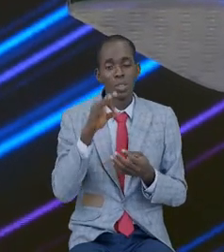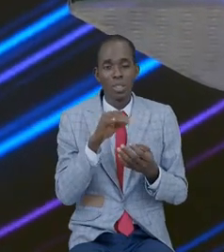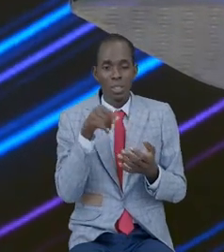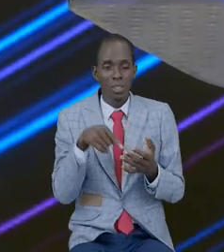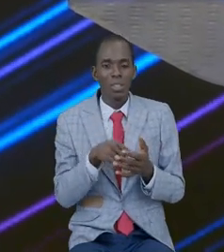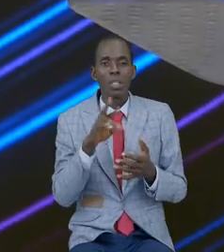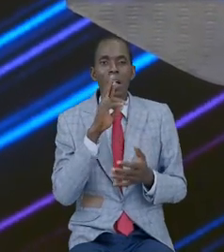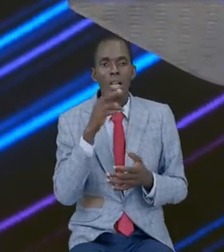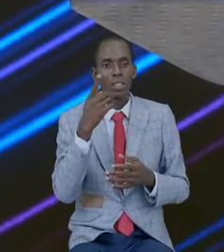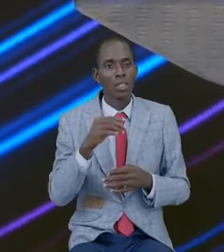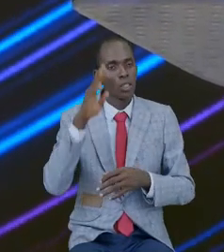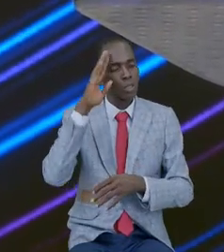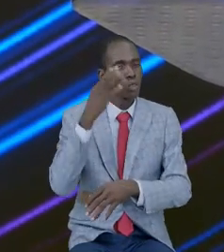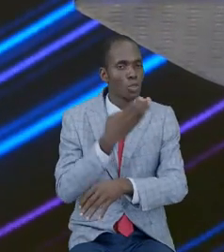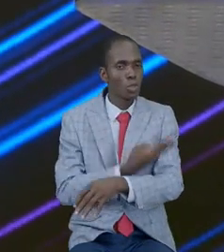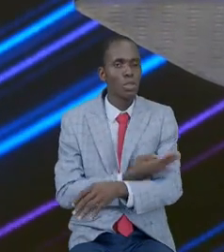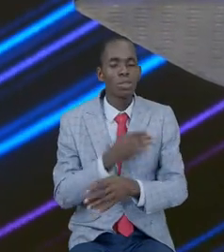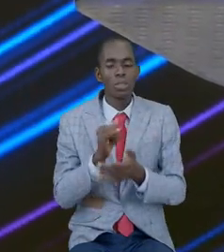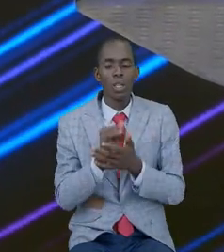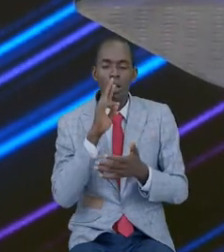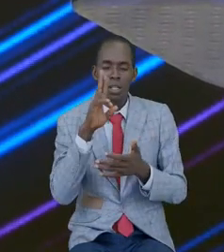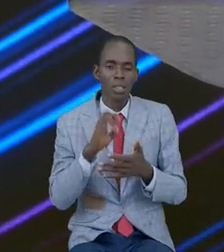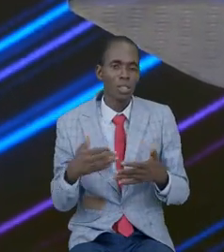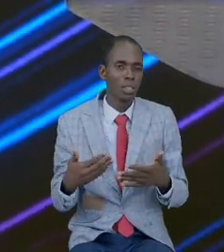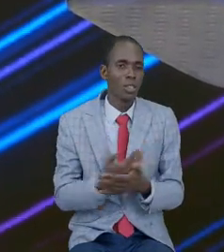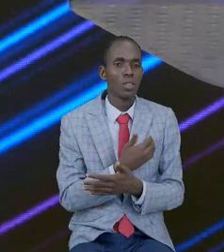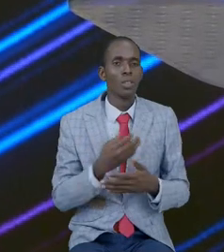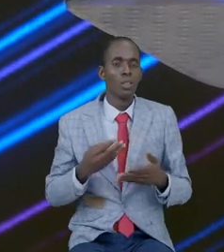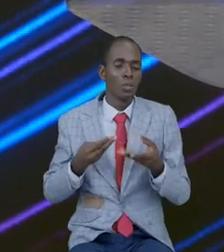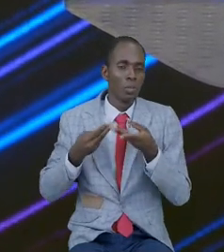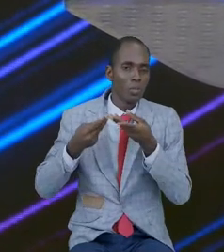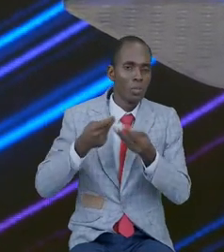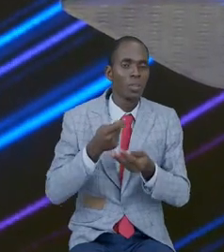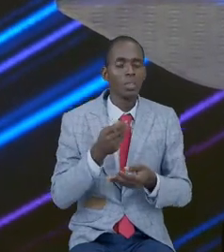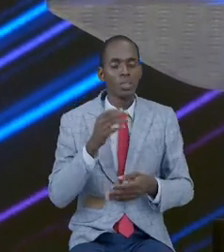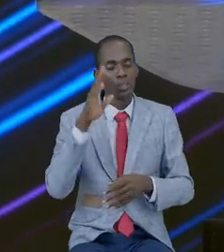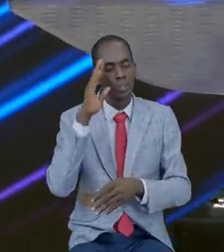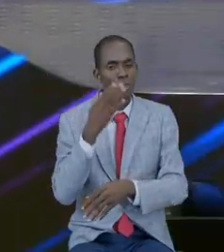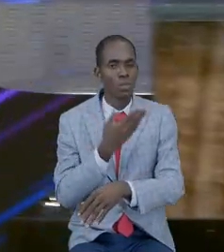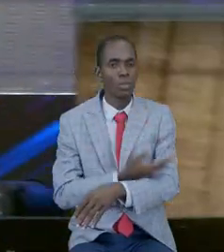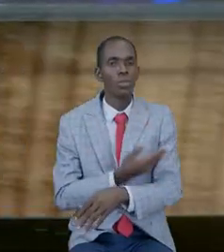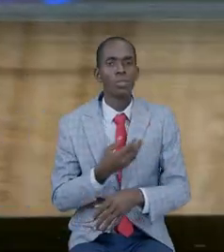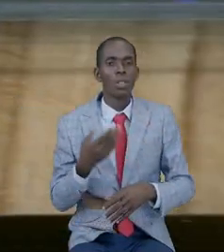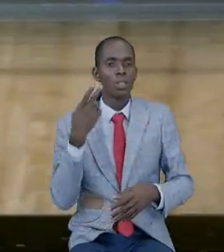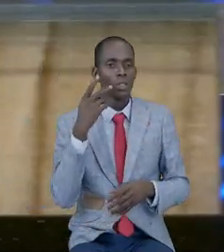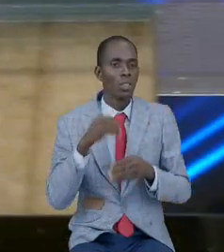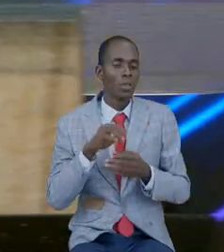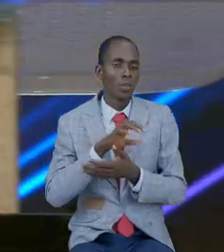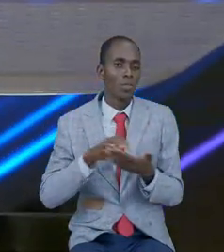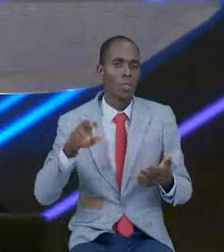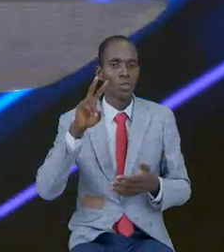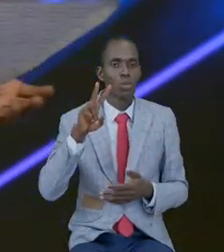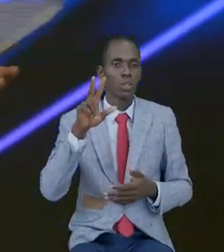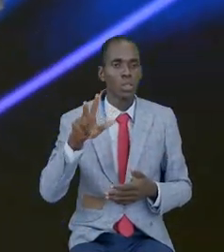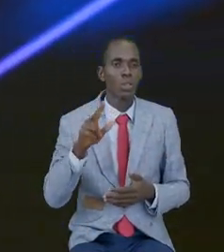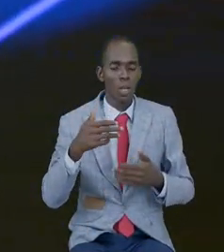and the no results in the faith they're in the fruits of the spirit and faith verse 23 your faith and